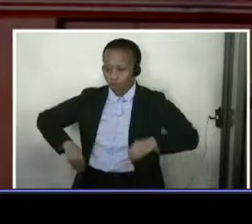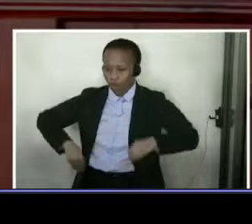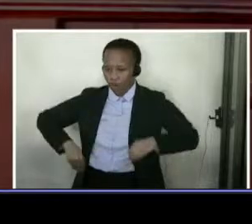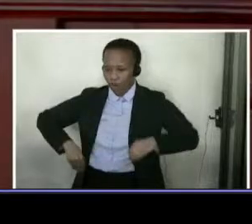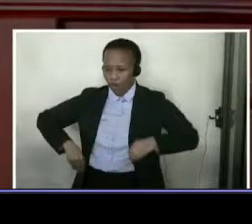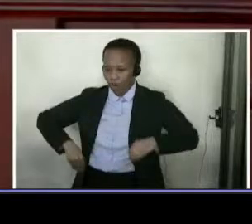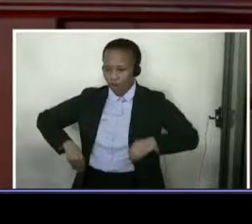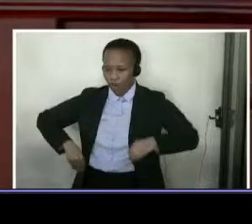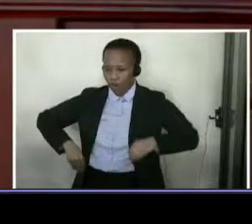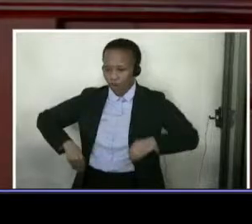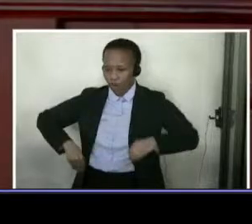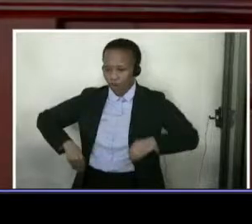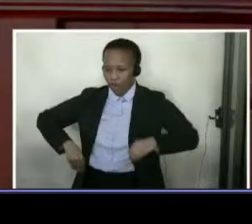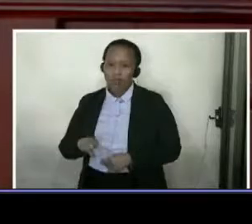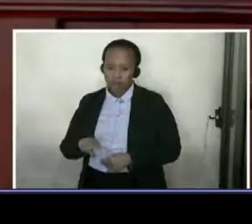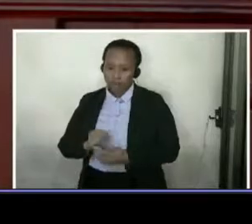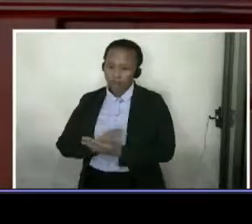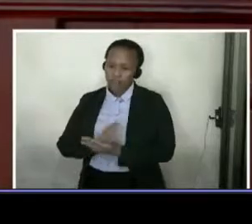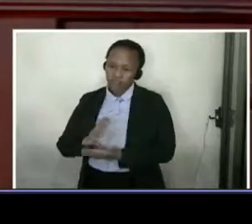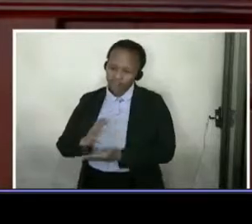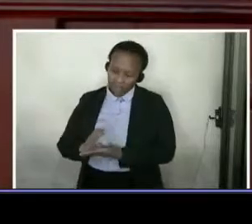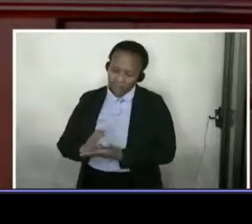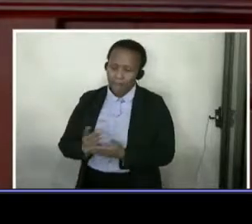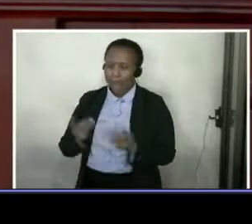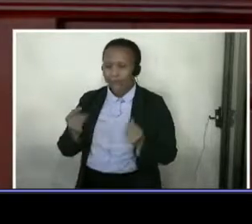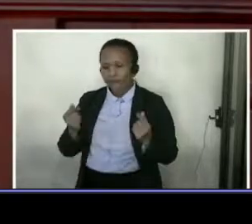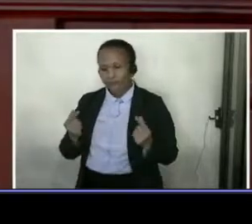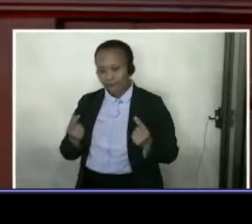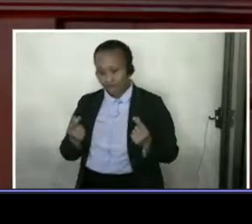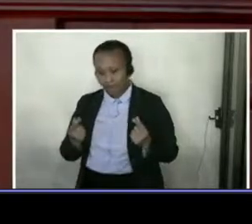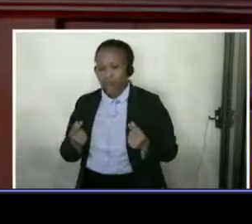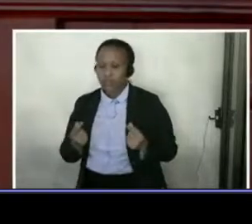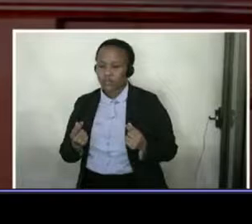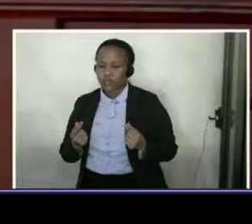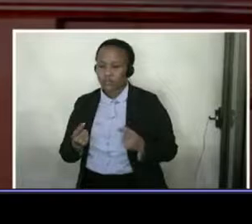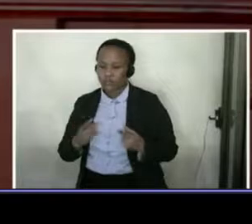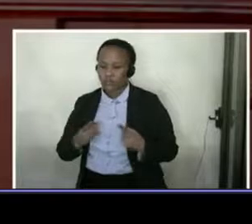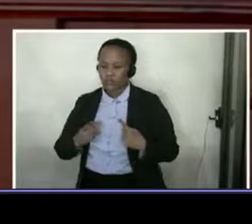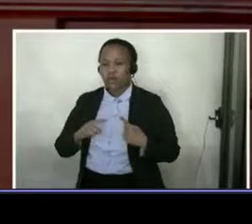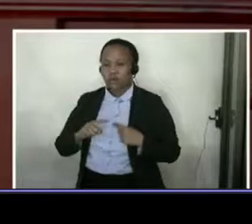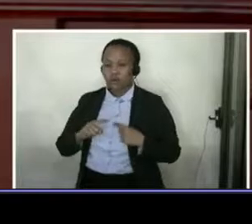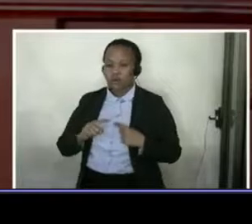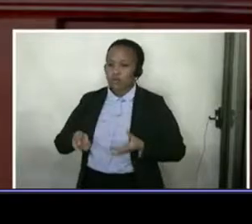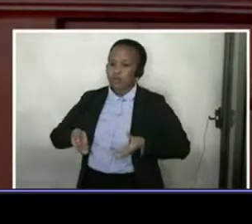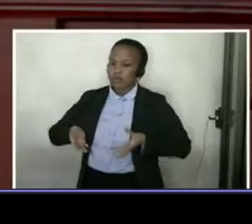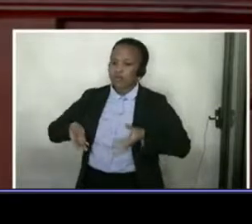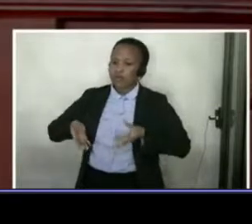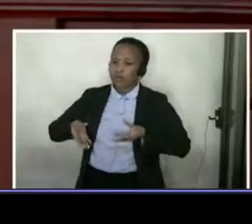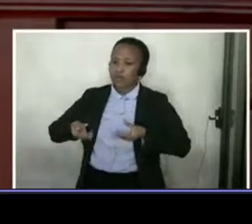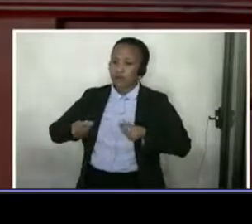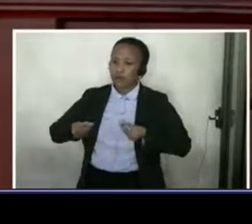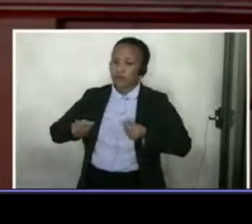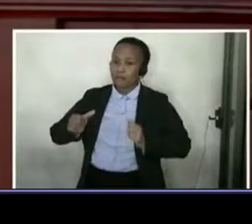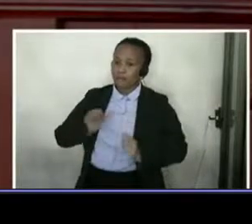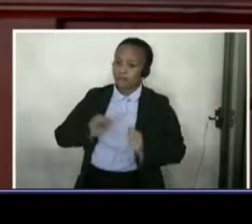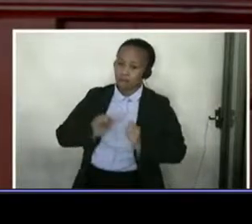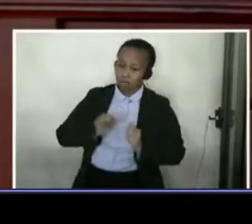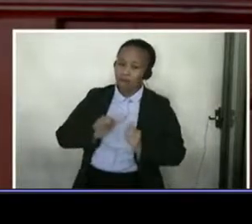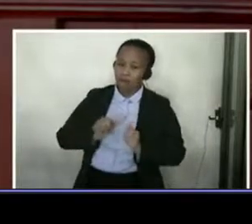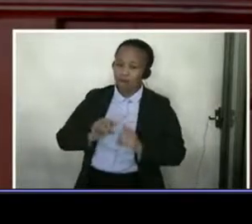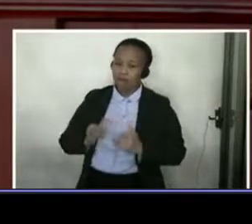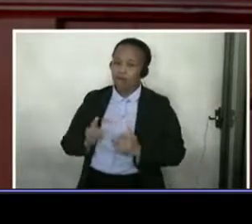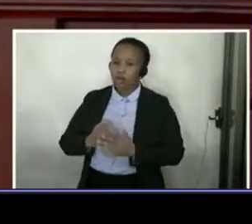ACDP, welcome the recovery of some funds from the expenditure which was incurred by the Department of